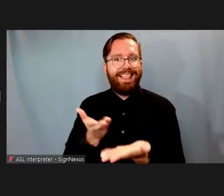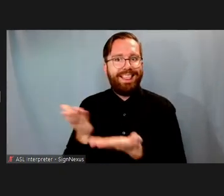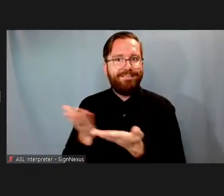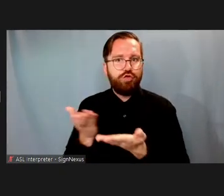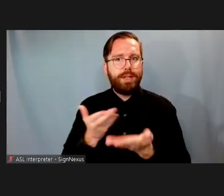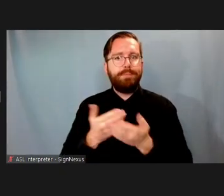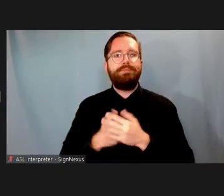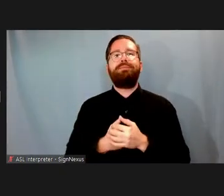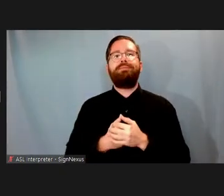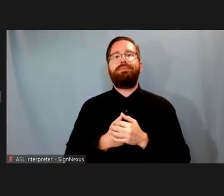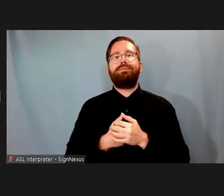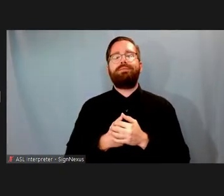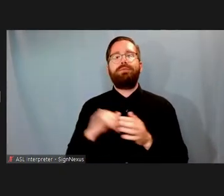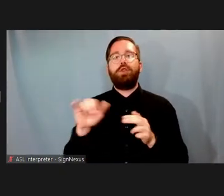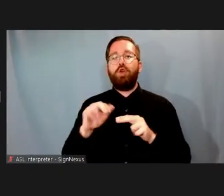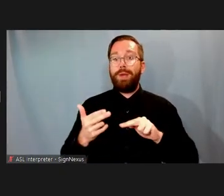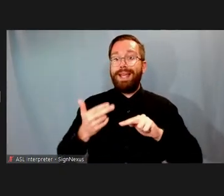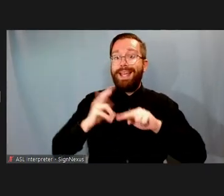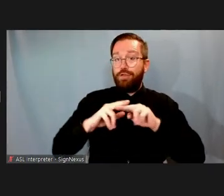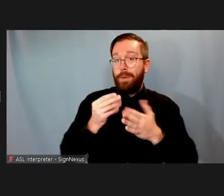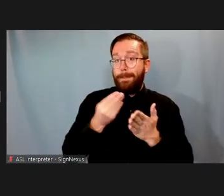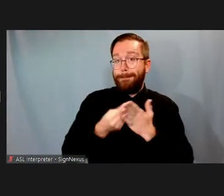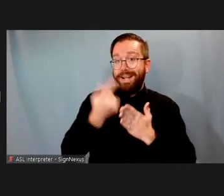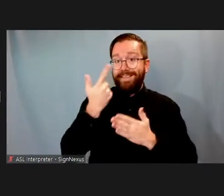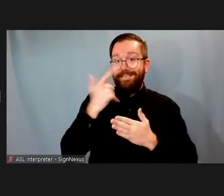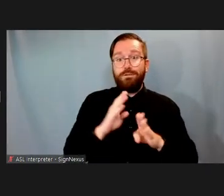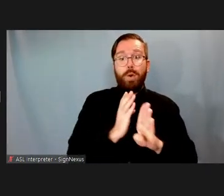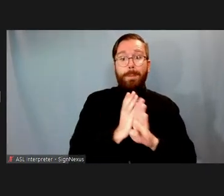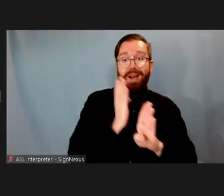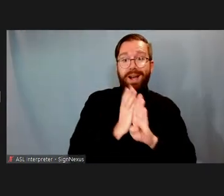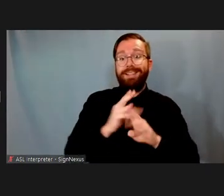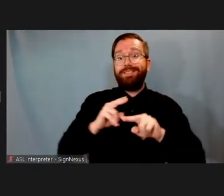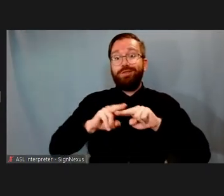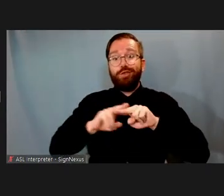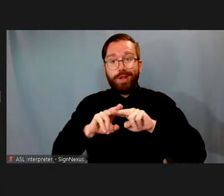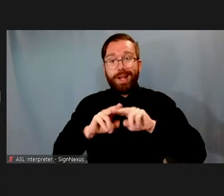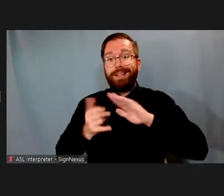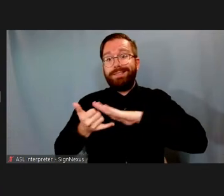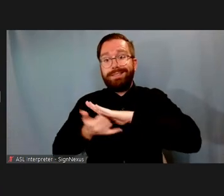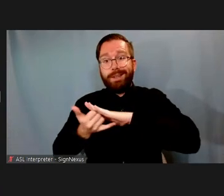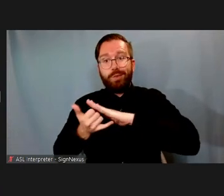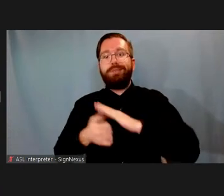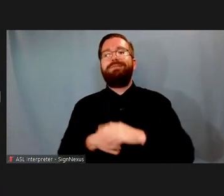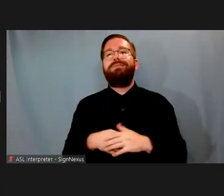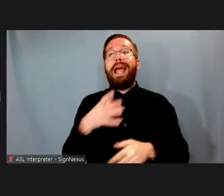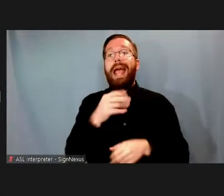subways trains and buses as well as improved regional air quality